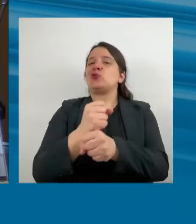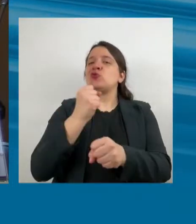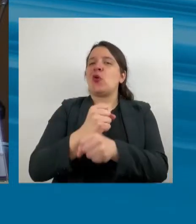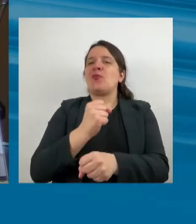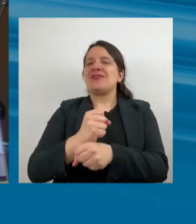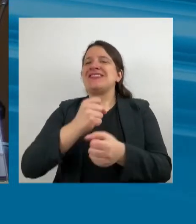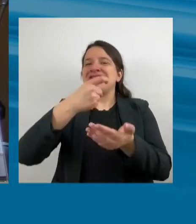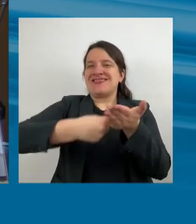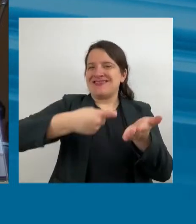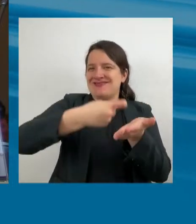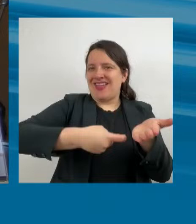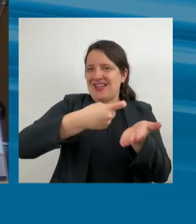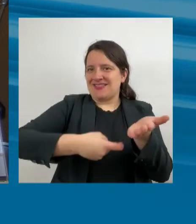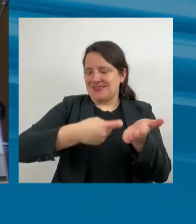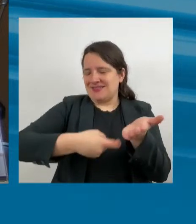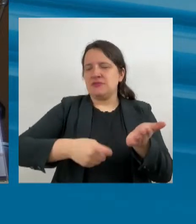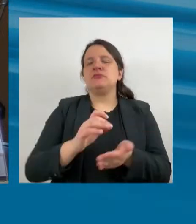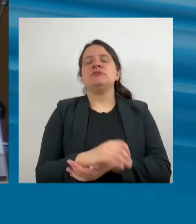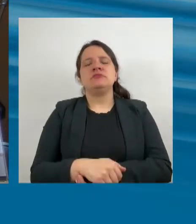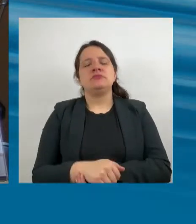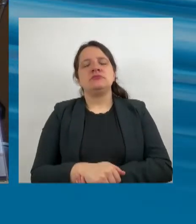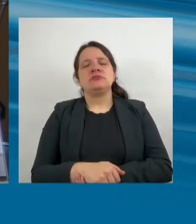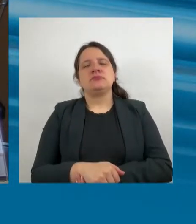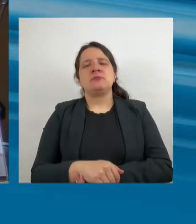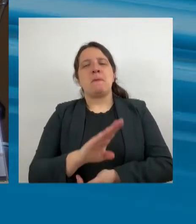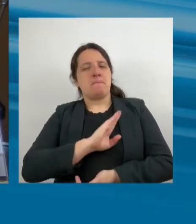international environment to support national efforts.